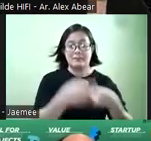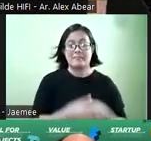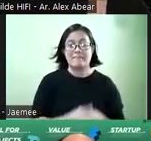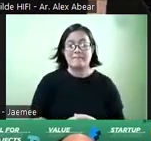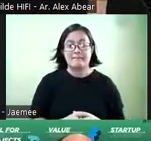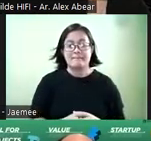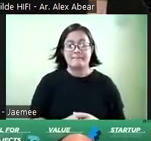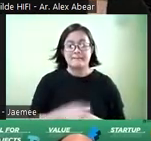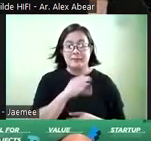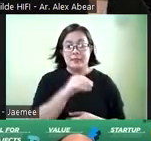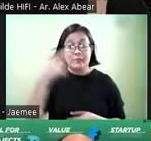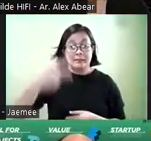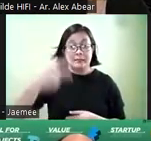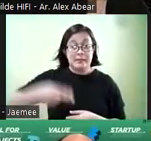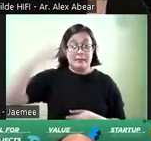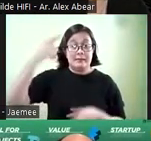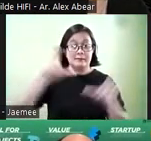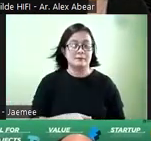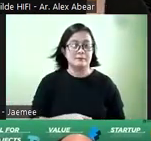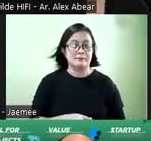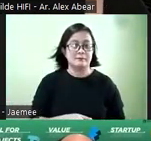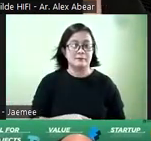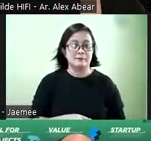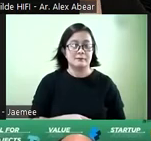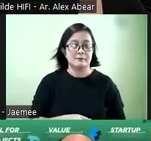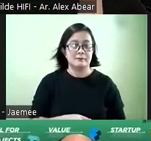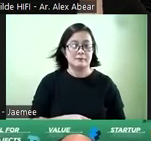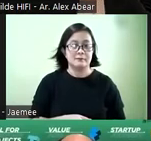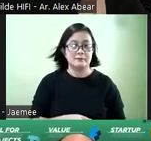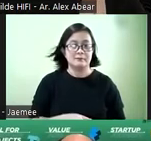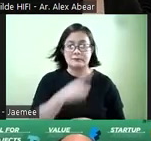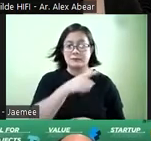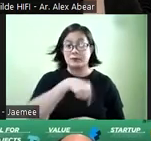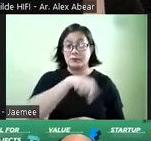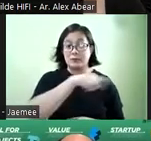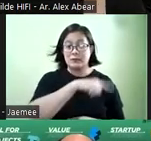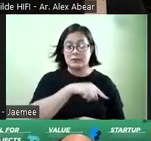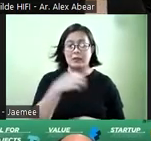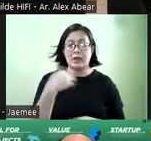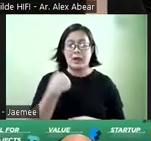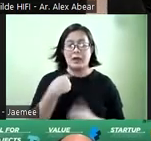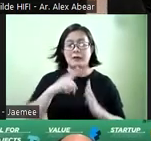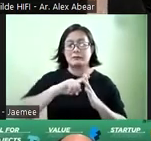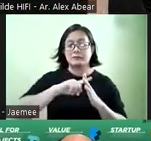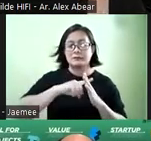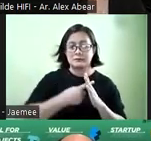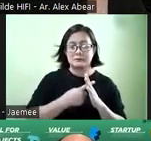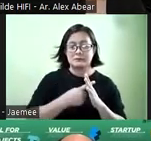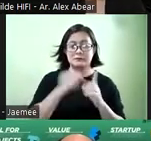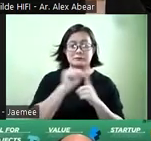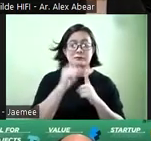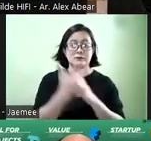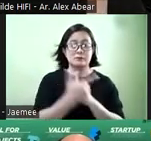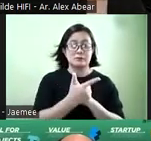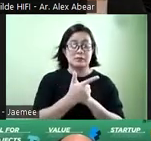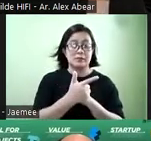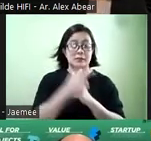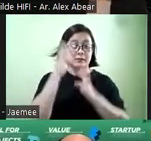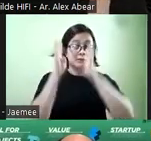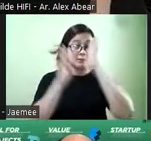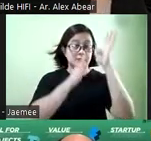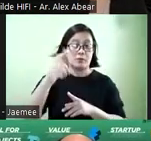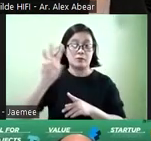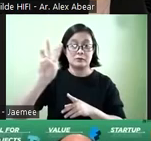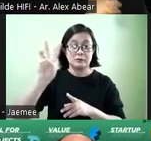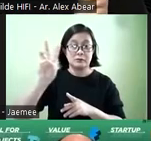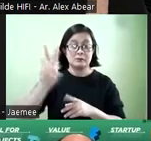course, the highest level is the acceleration. We are actually about to begin our social innovation bootcamp this August